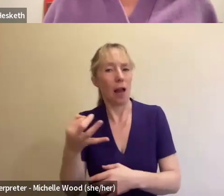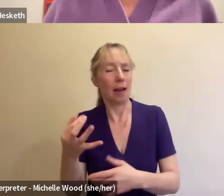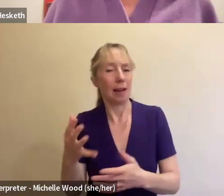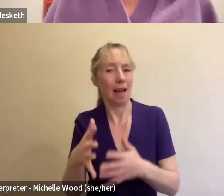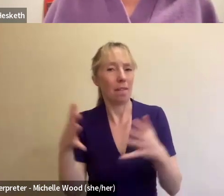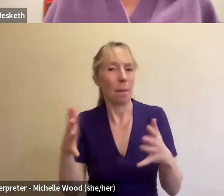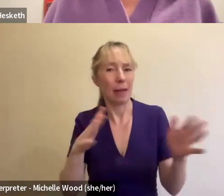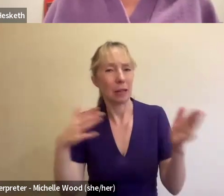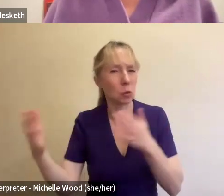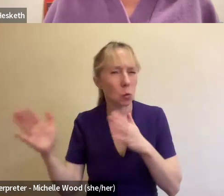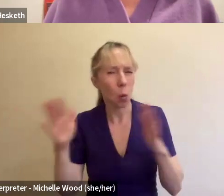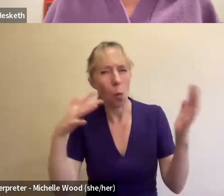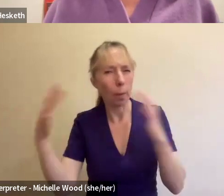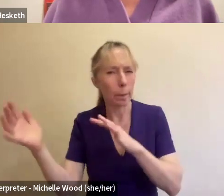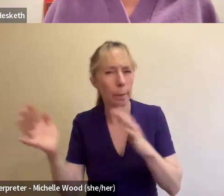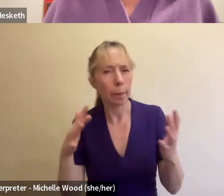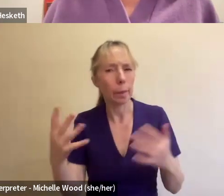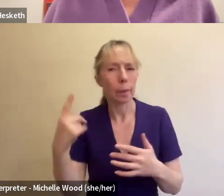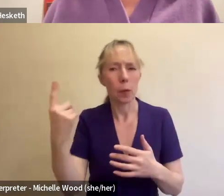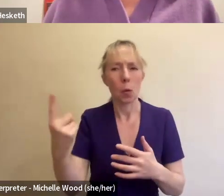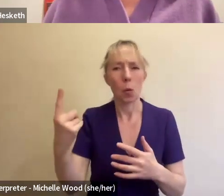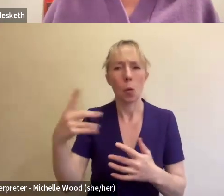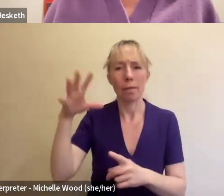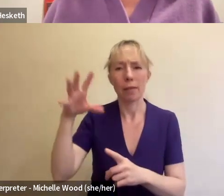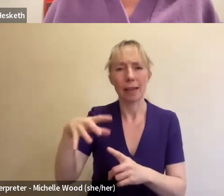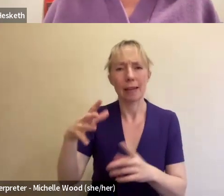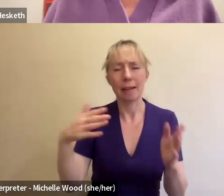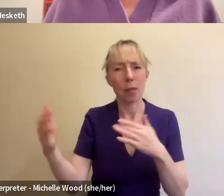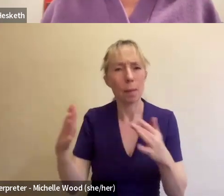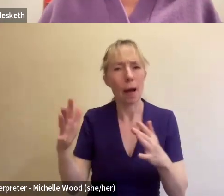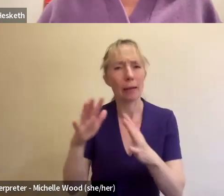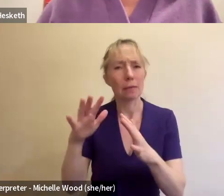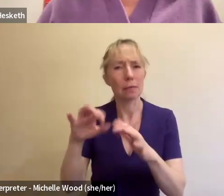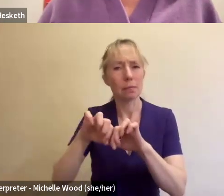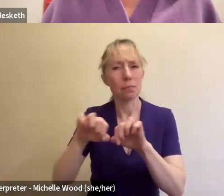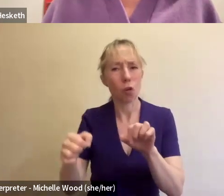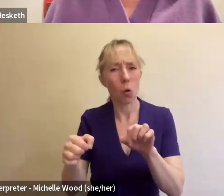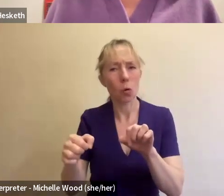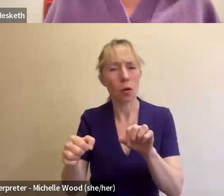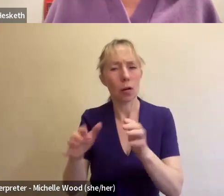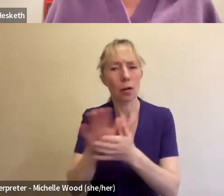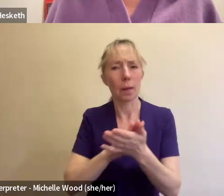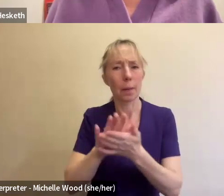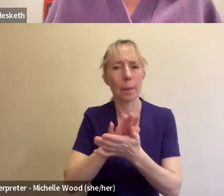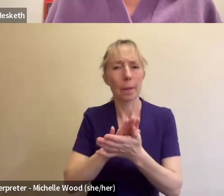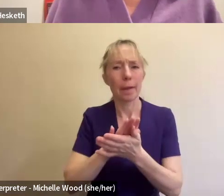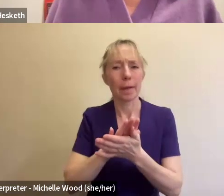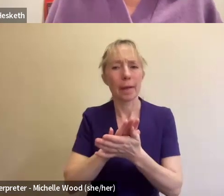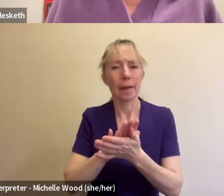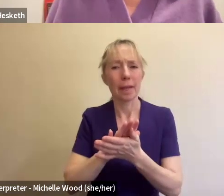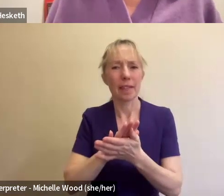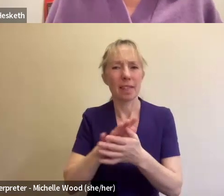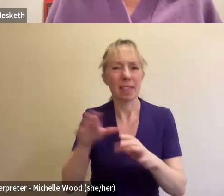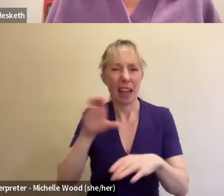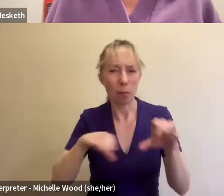think like one facility of the mine broke, and it caused flooding with with chemicals and all that